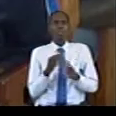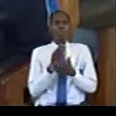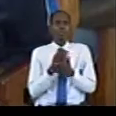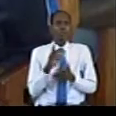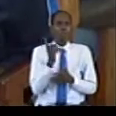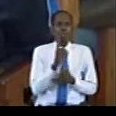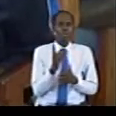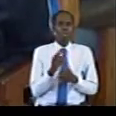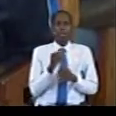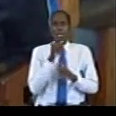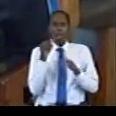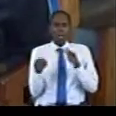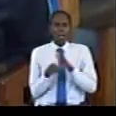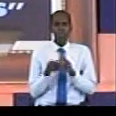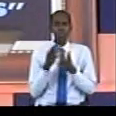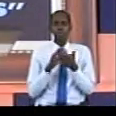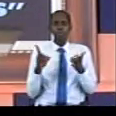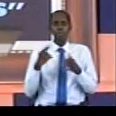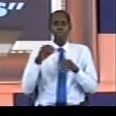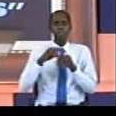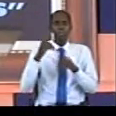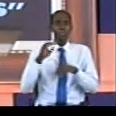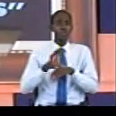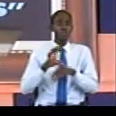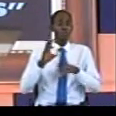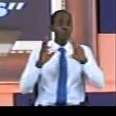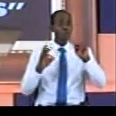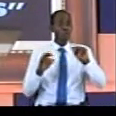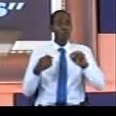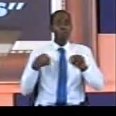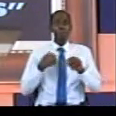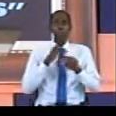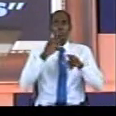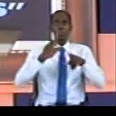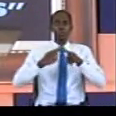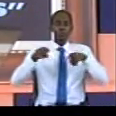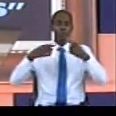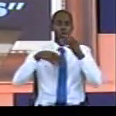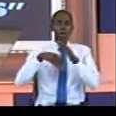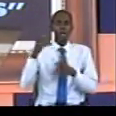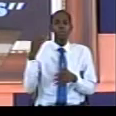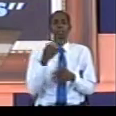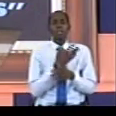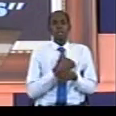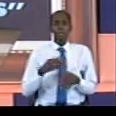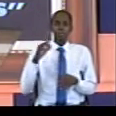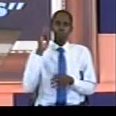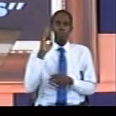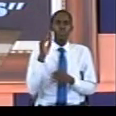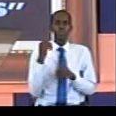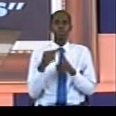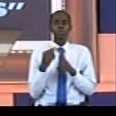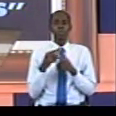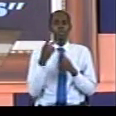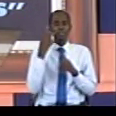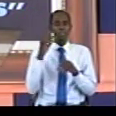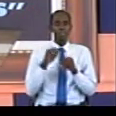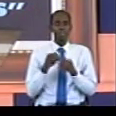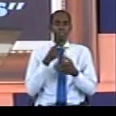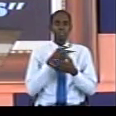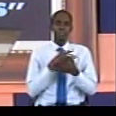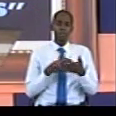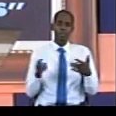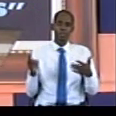temple, inside the church building. We're to go out and tell the people where they are. Look at chapter 8, chapter 8 of Acts. I'm